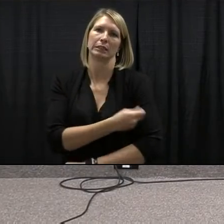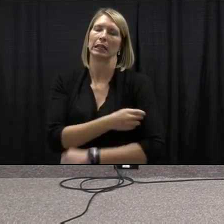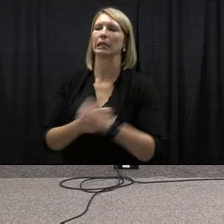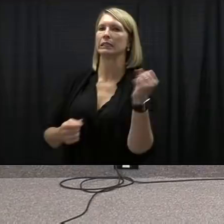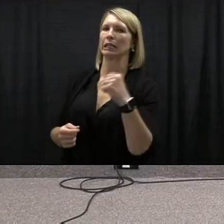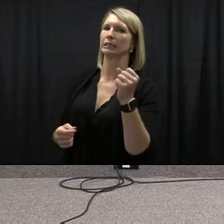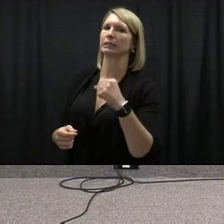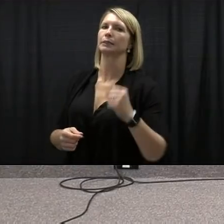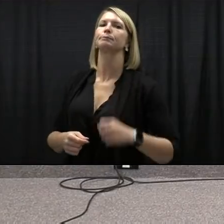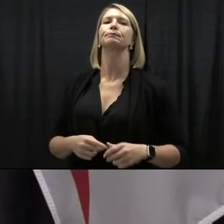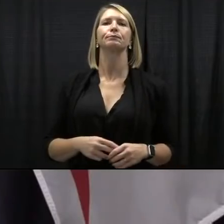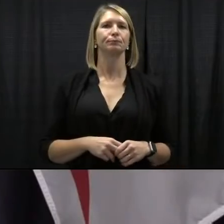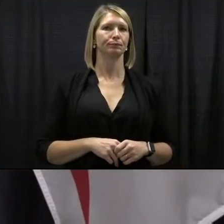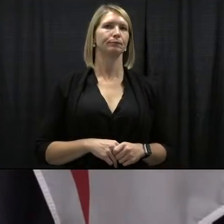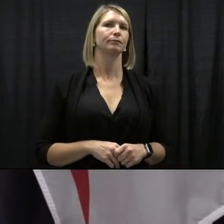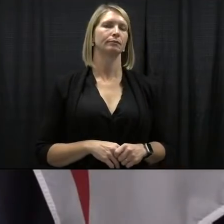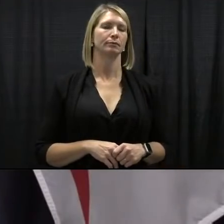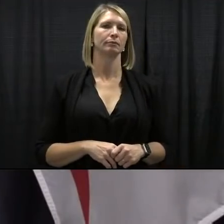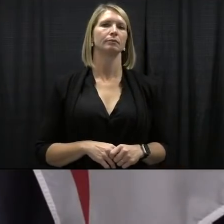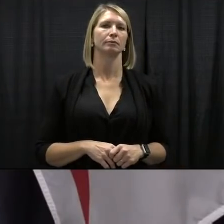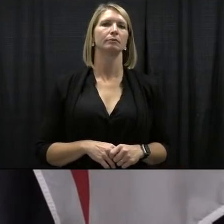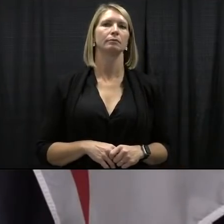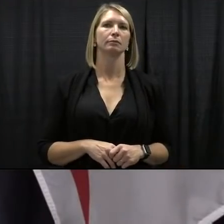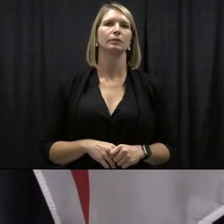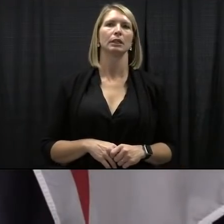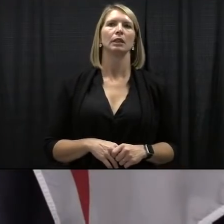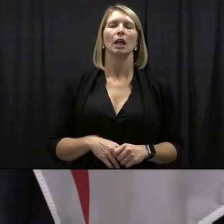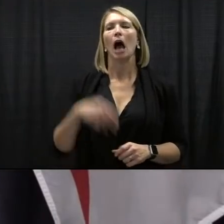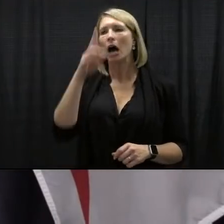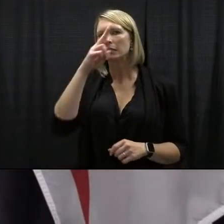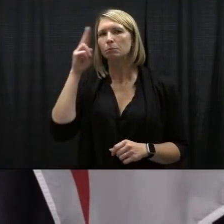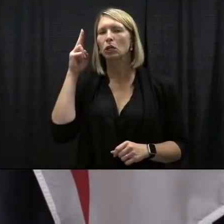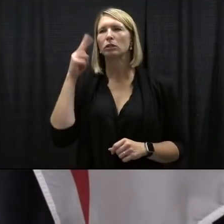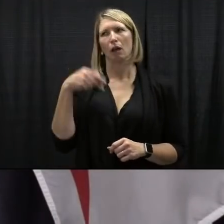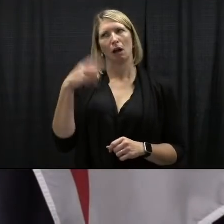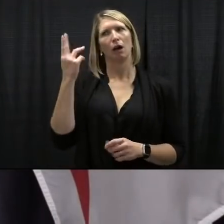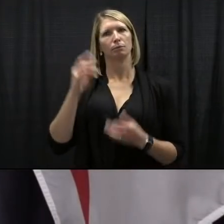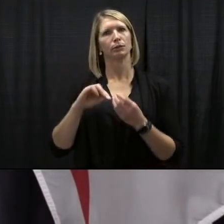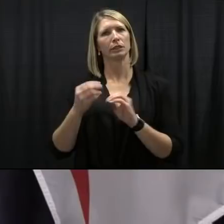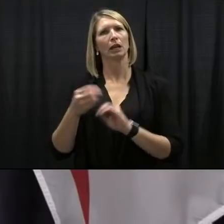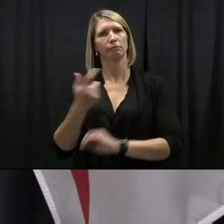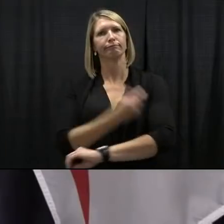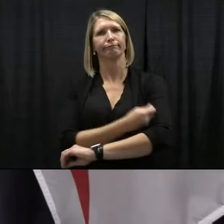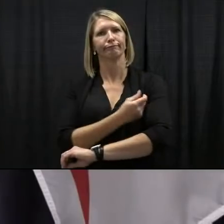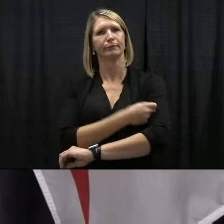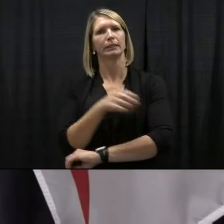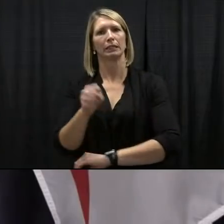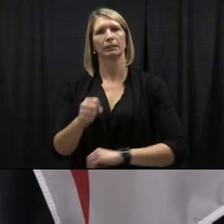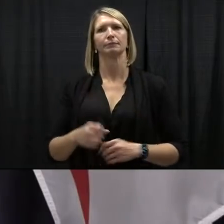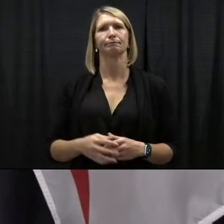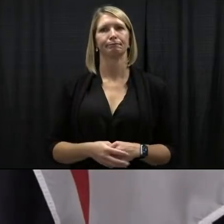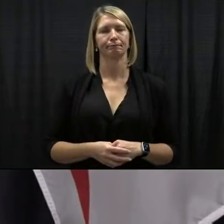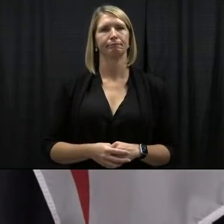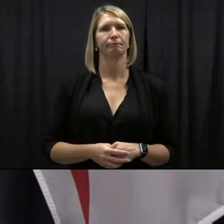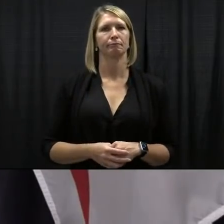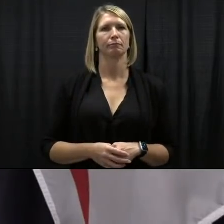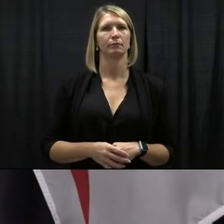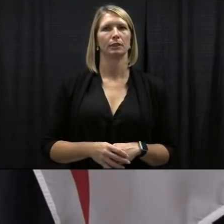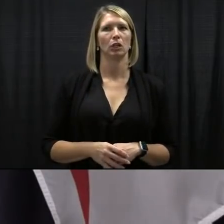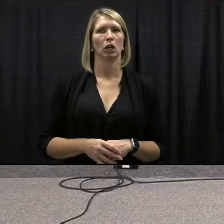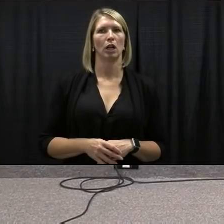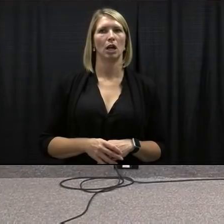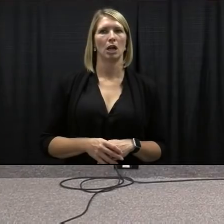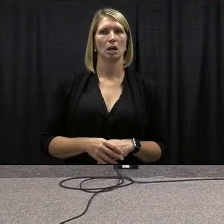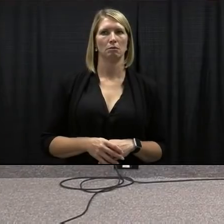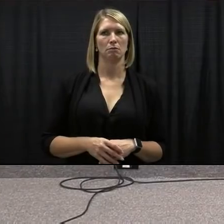Certainly in regional certainly in regional health authority facilities, they are very much on the high end of the spectrum. Very high. Yeah. I